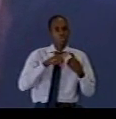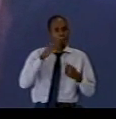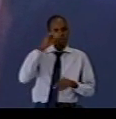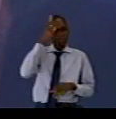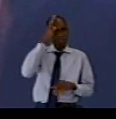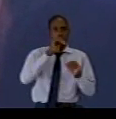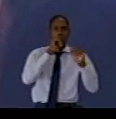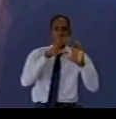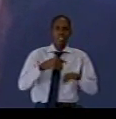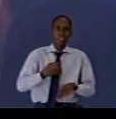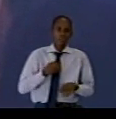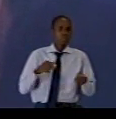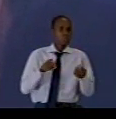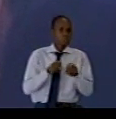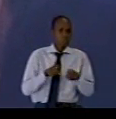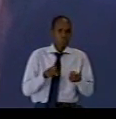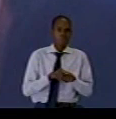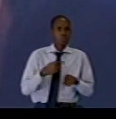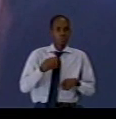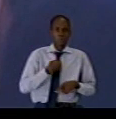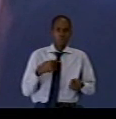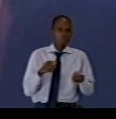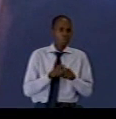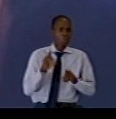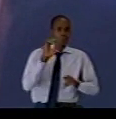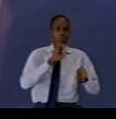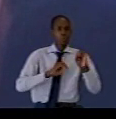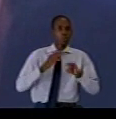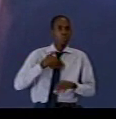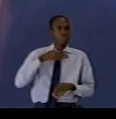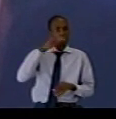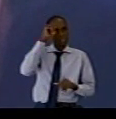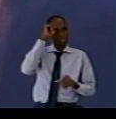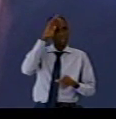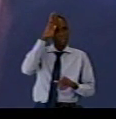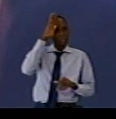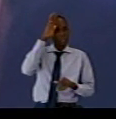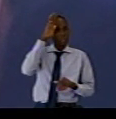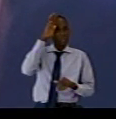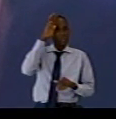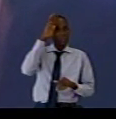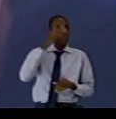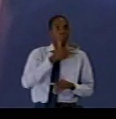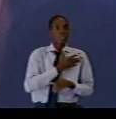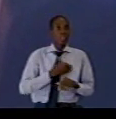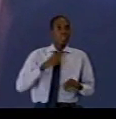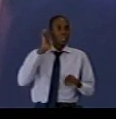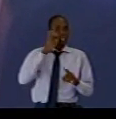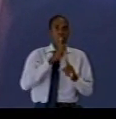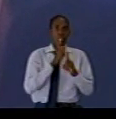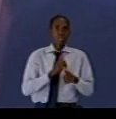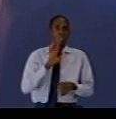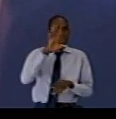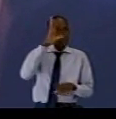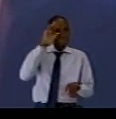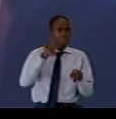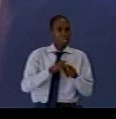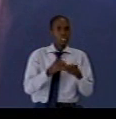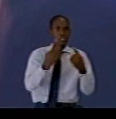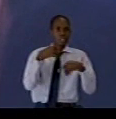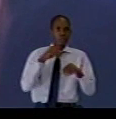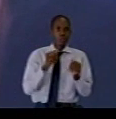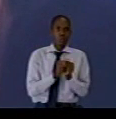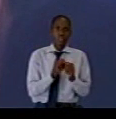father, Bless me, even me also, O my father. And he said, Thy brother came